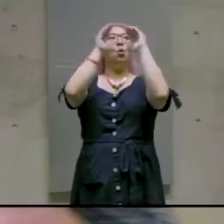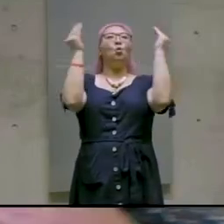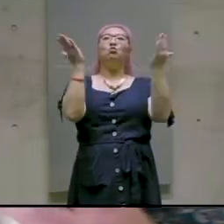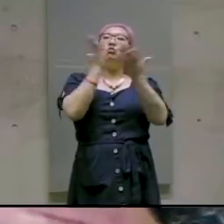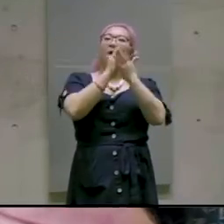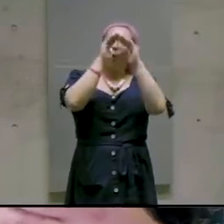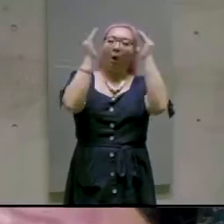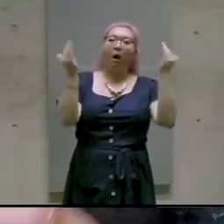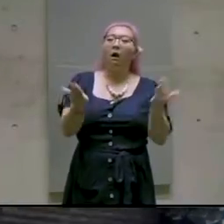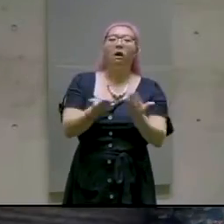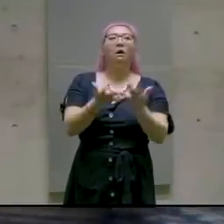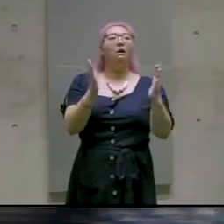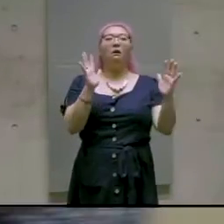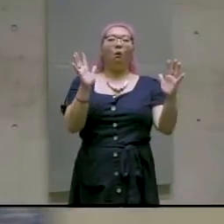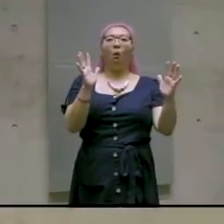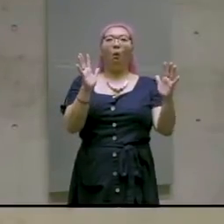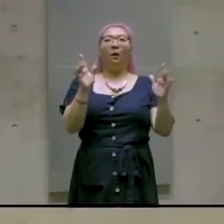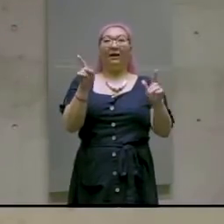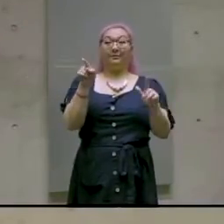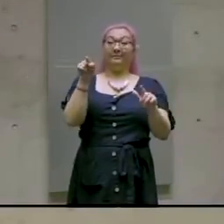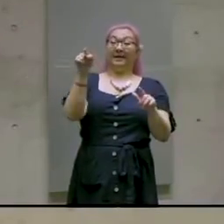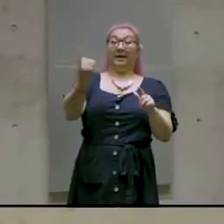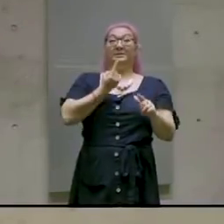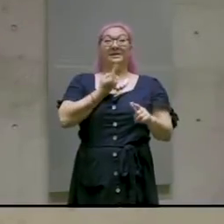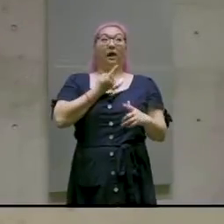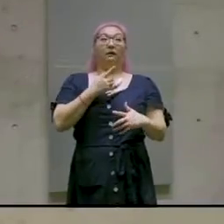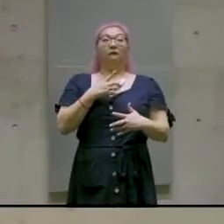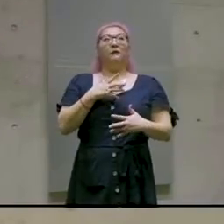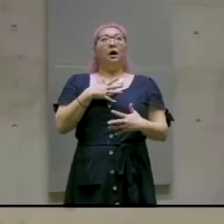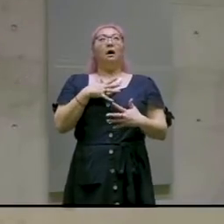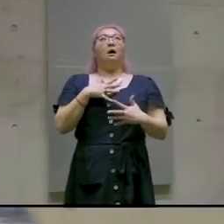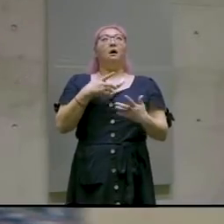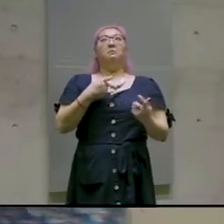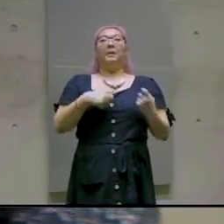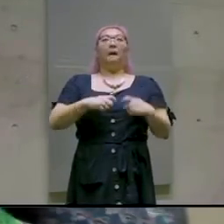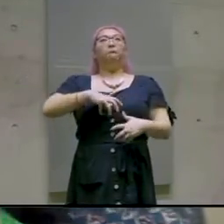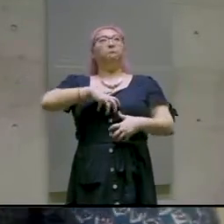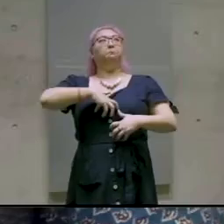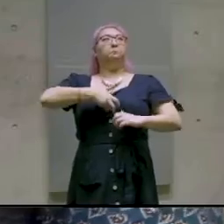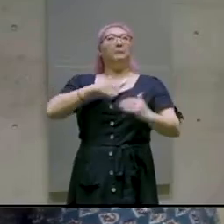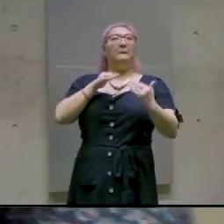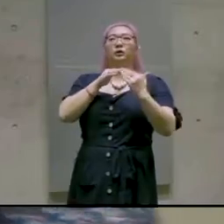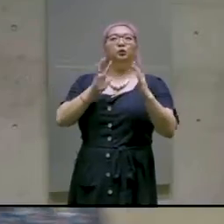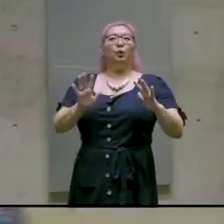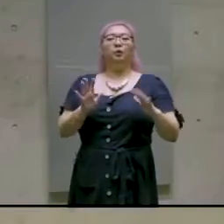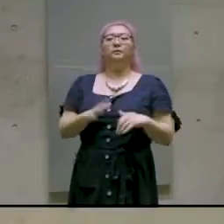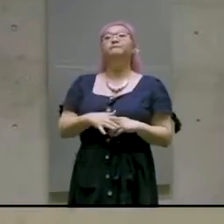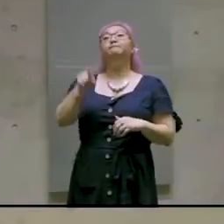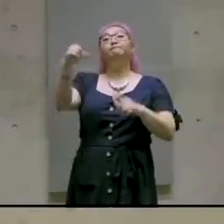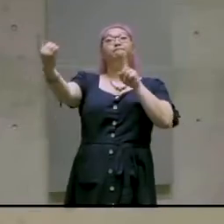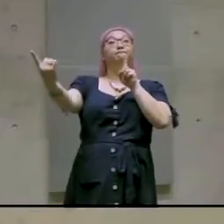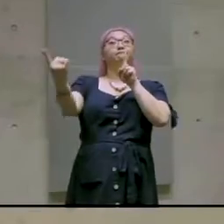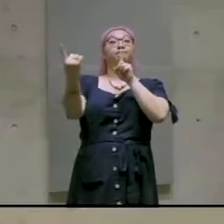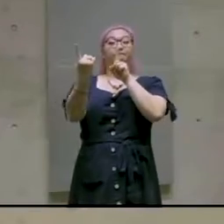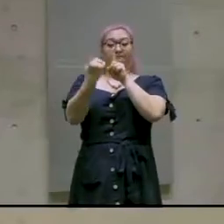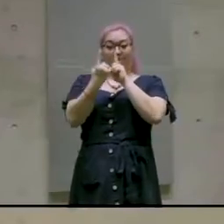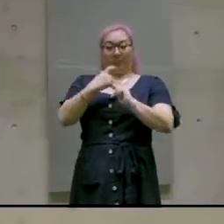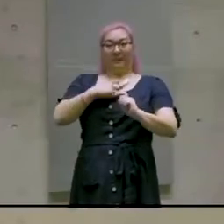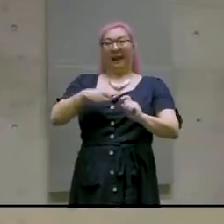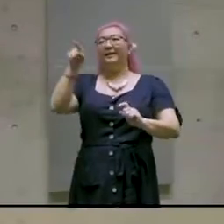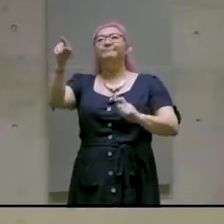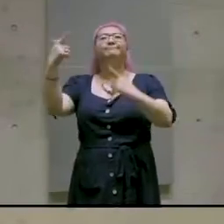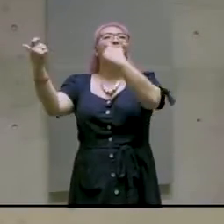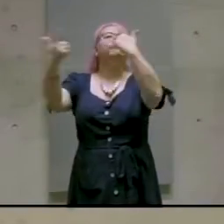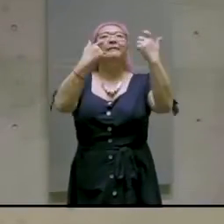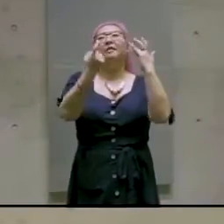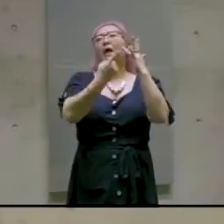whether or not he comes to terms with that is sort of the question around the character. So when he approaches the player kind of while looking for Michael,